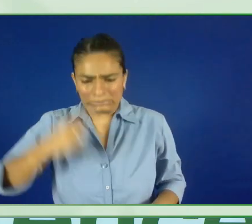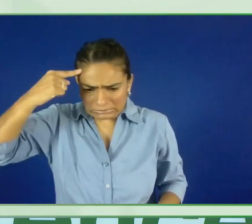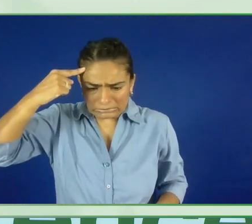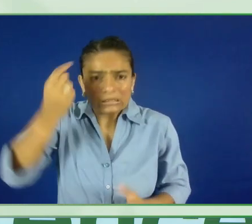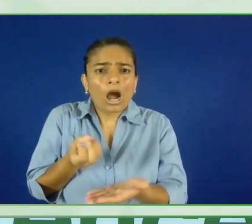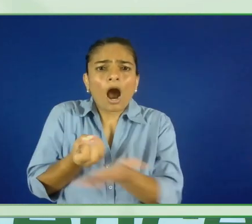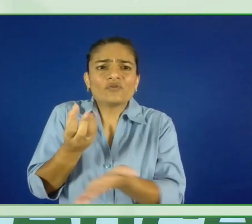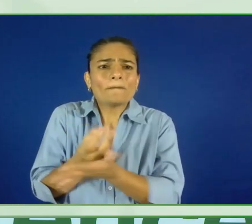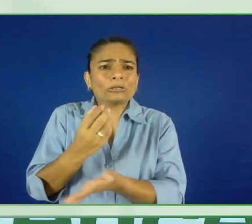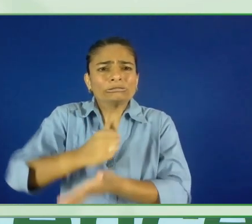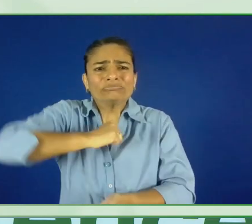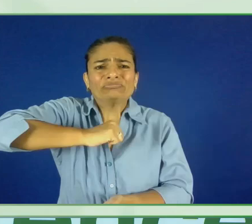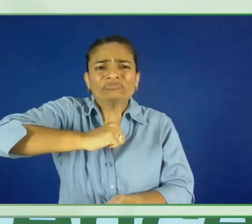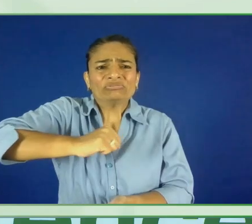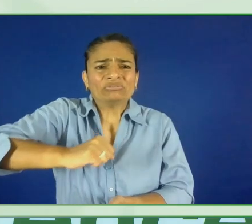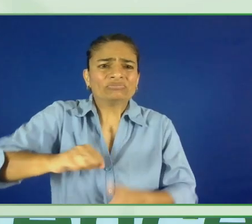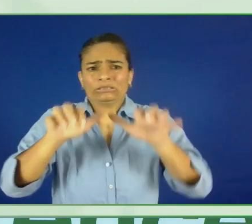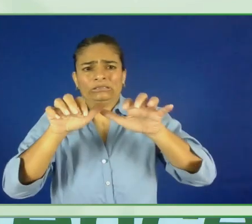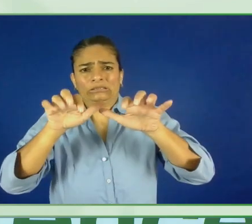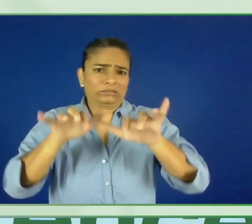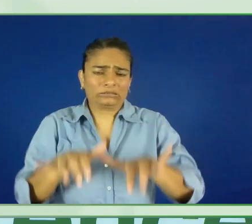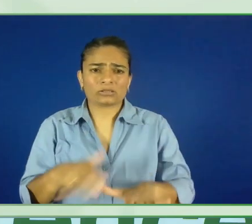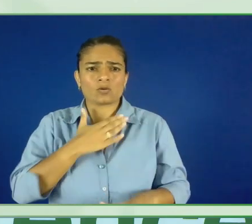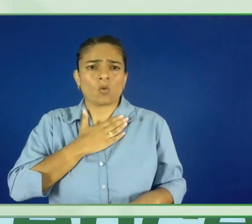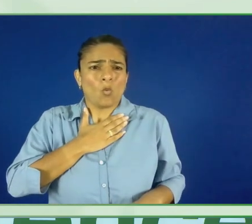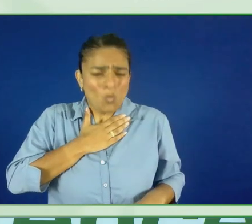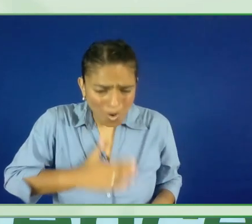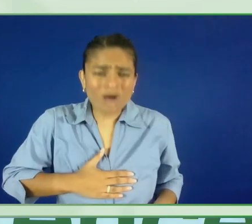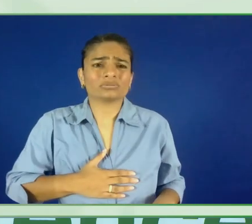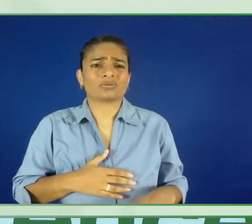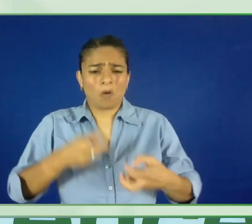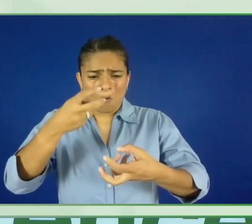solution immediately and we are unable to get it.